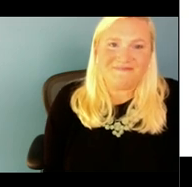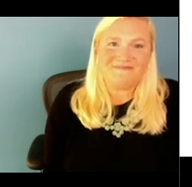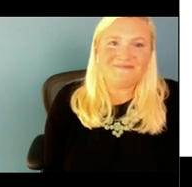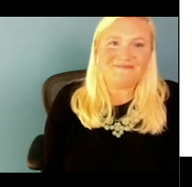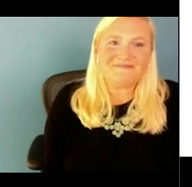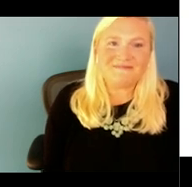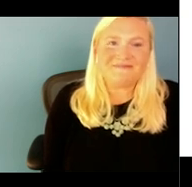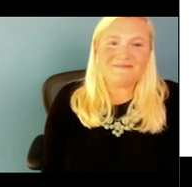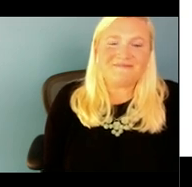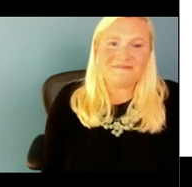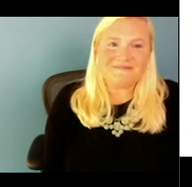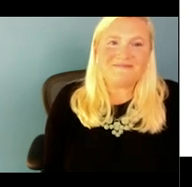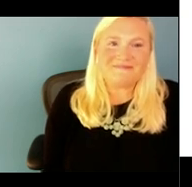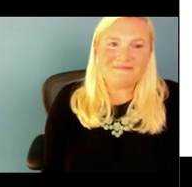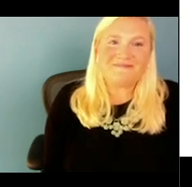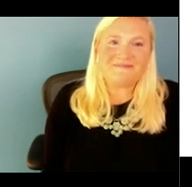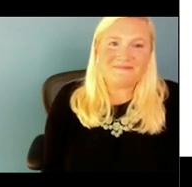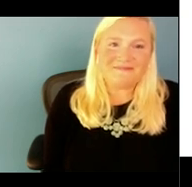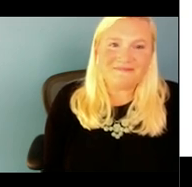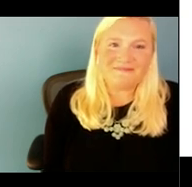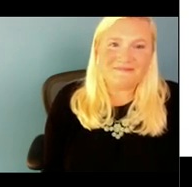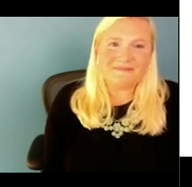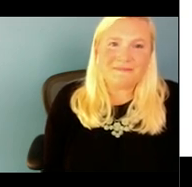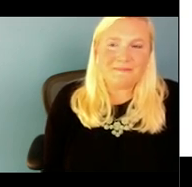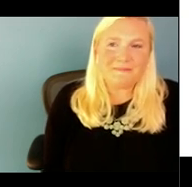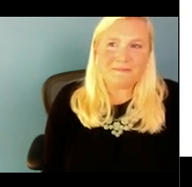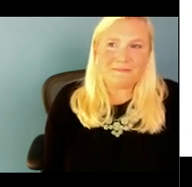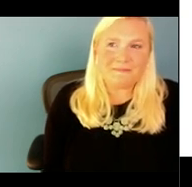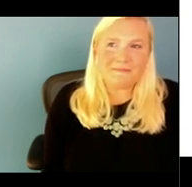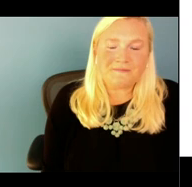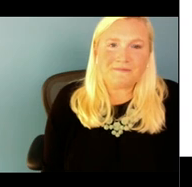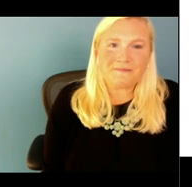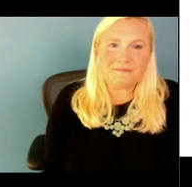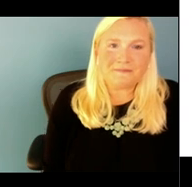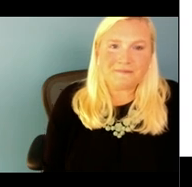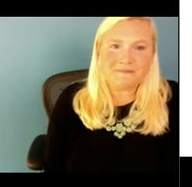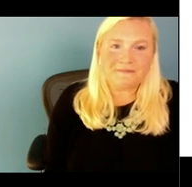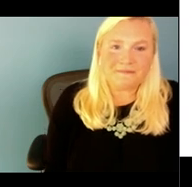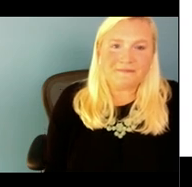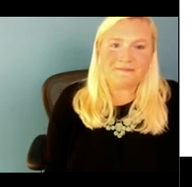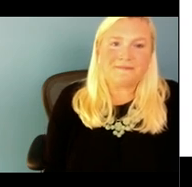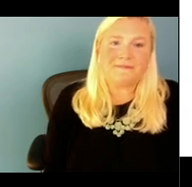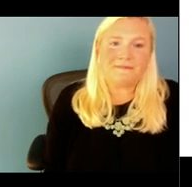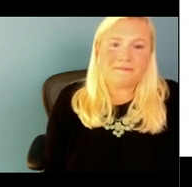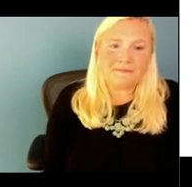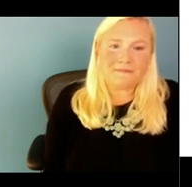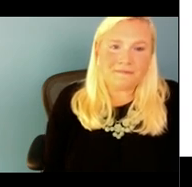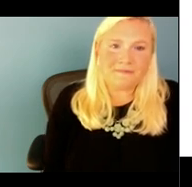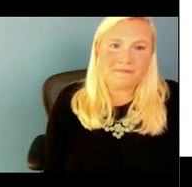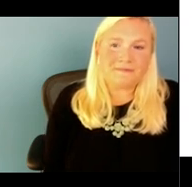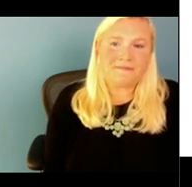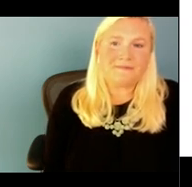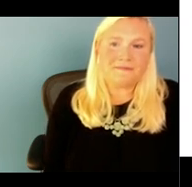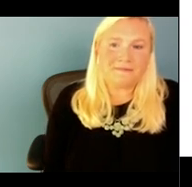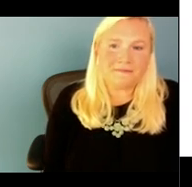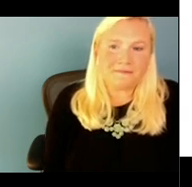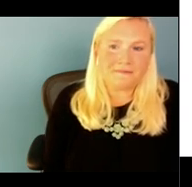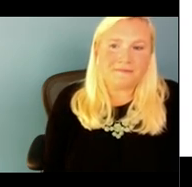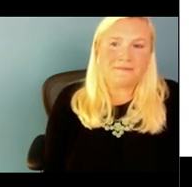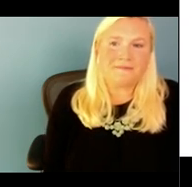but you know, you discover that that's where he's experiencing adverse impact, solving problems at the board, doing a book report, giving, doing group work, things like